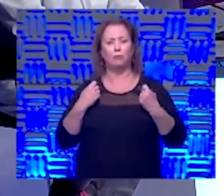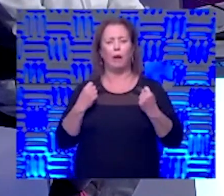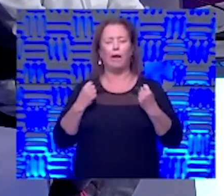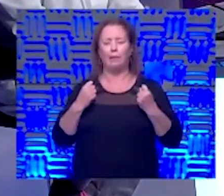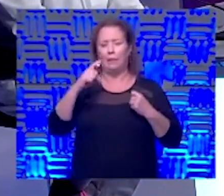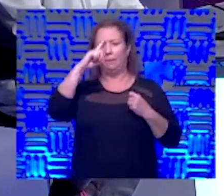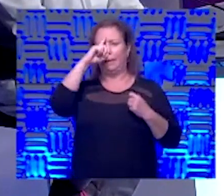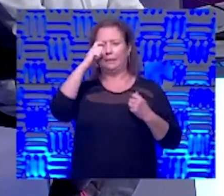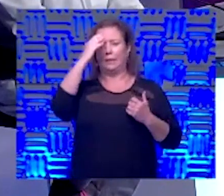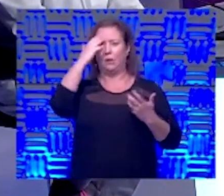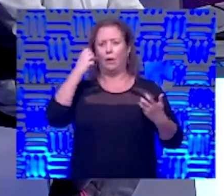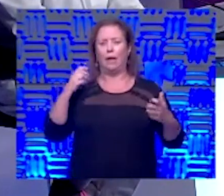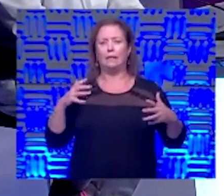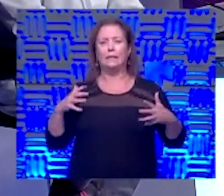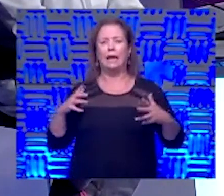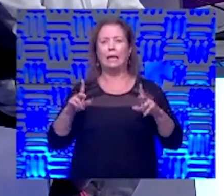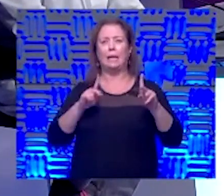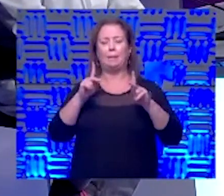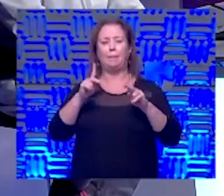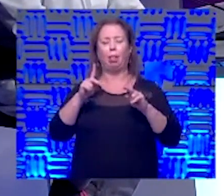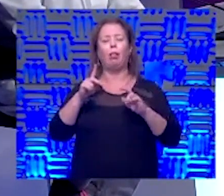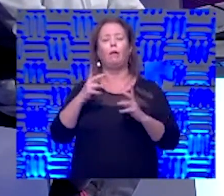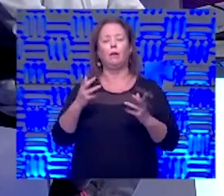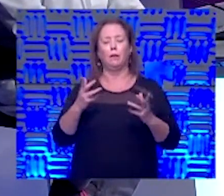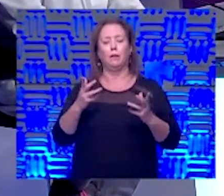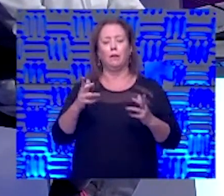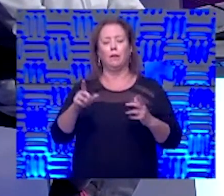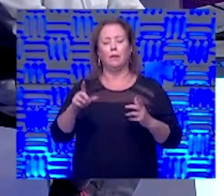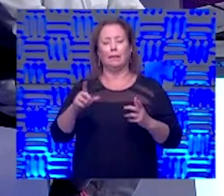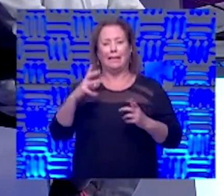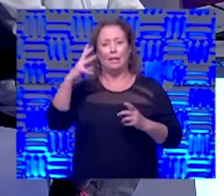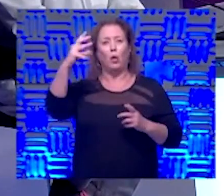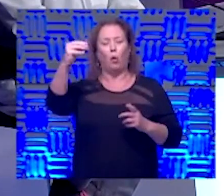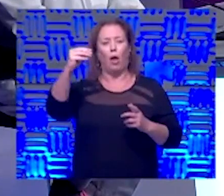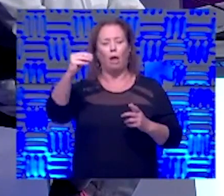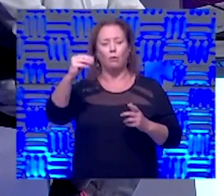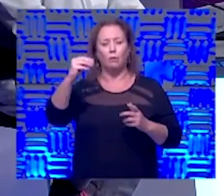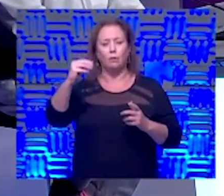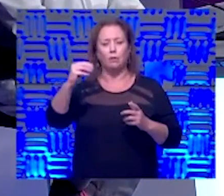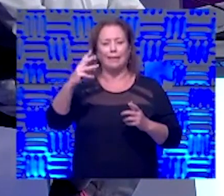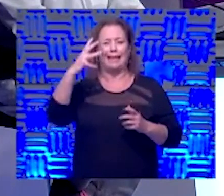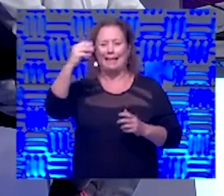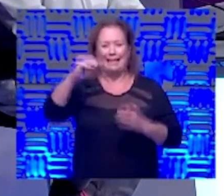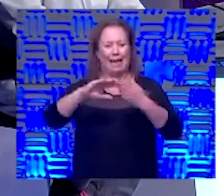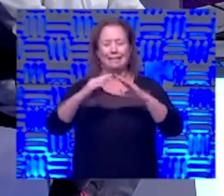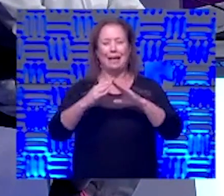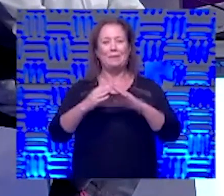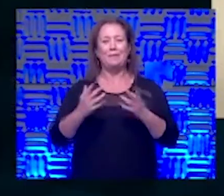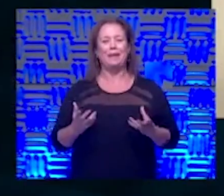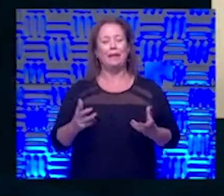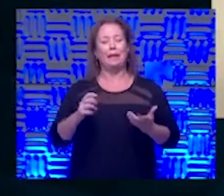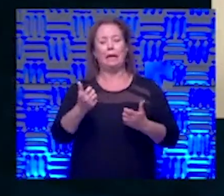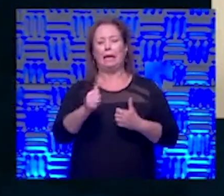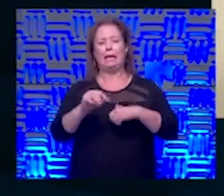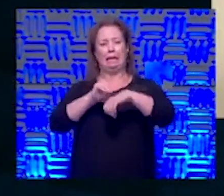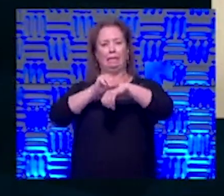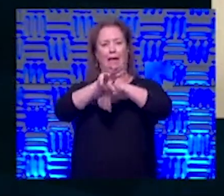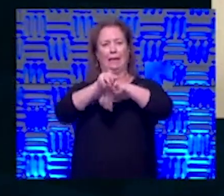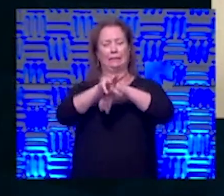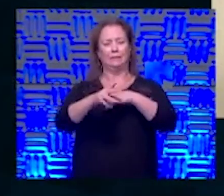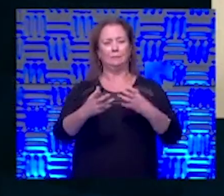some anxiety folks have around it, yet they do need to get out of town. So any advice you have for us about